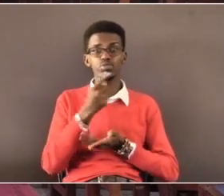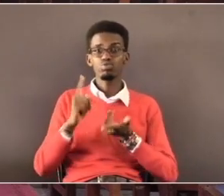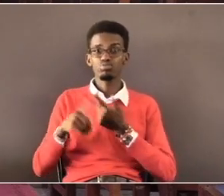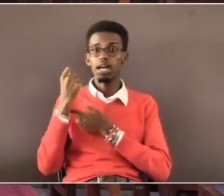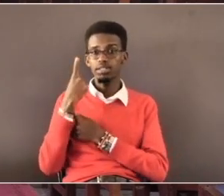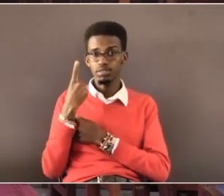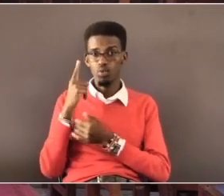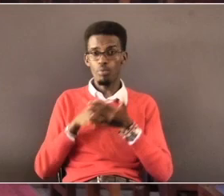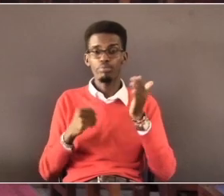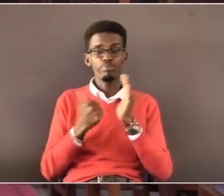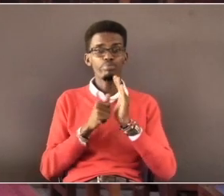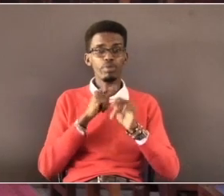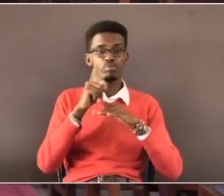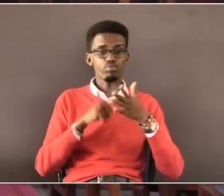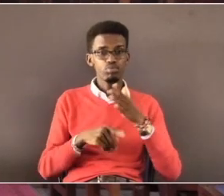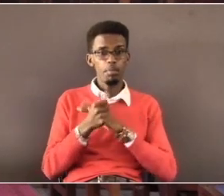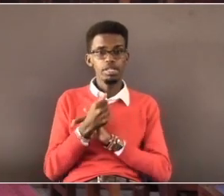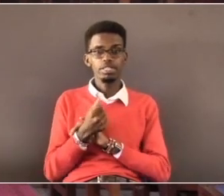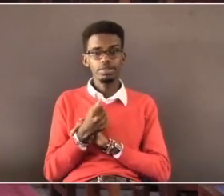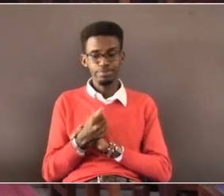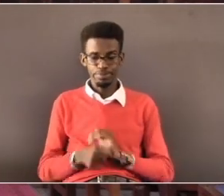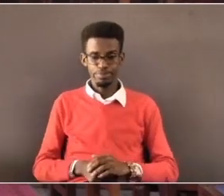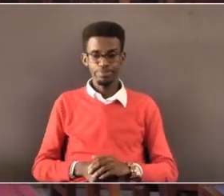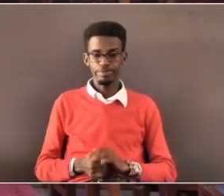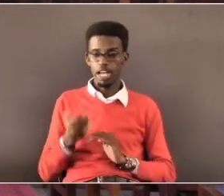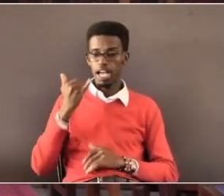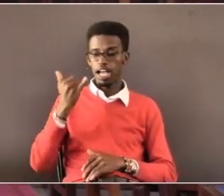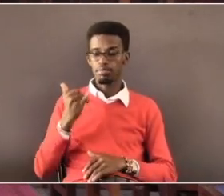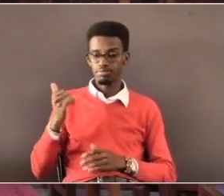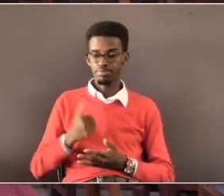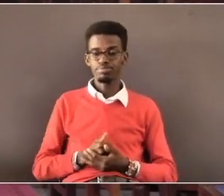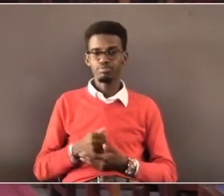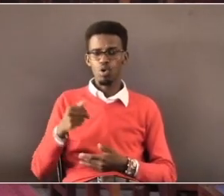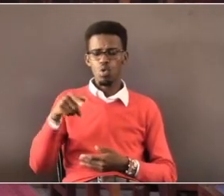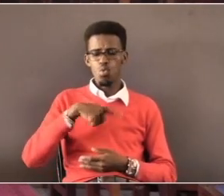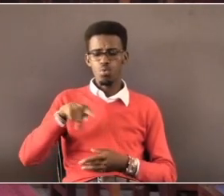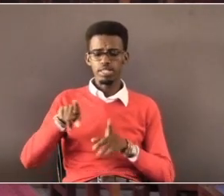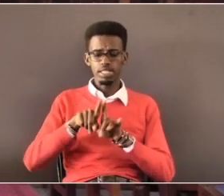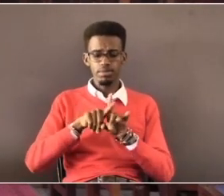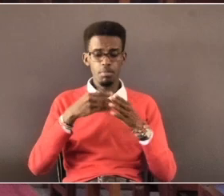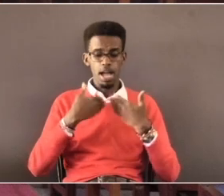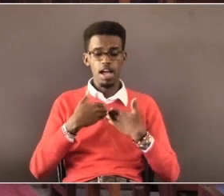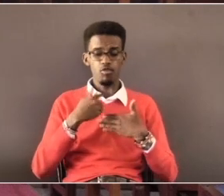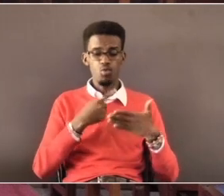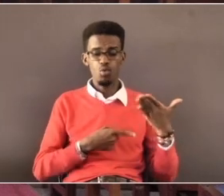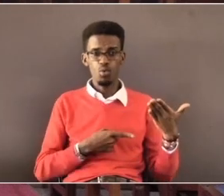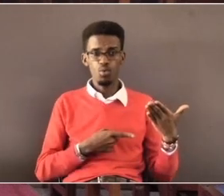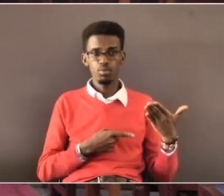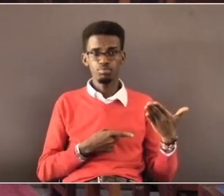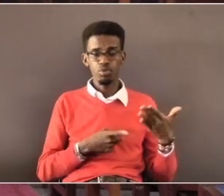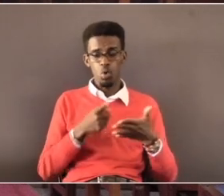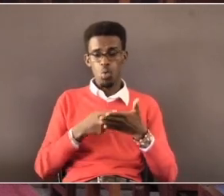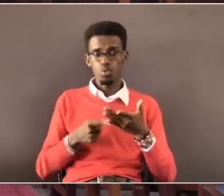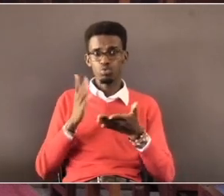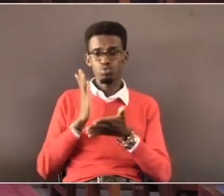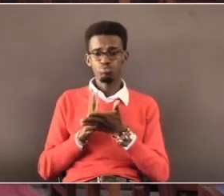understand issues about money, okay? Now, we also have, what is a